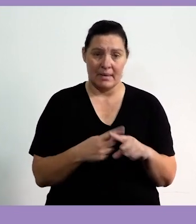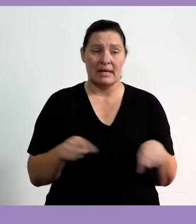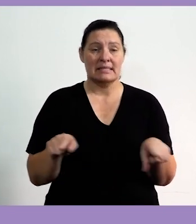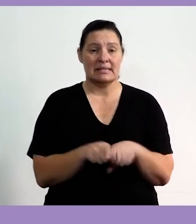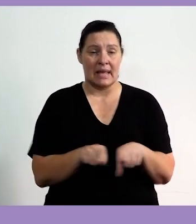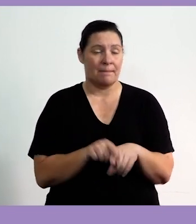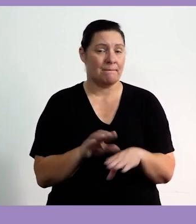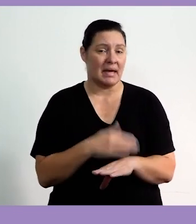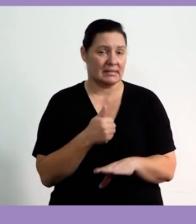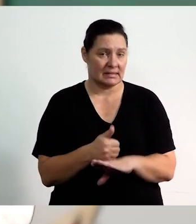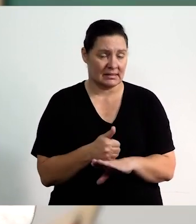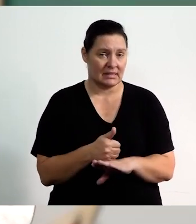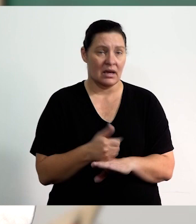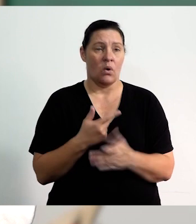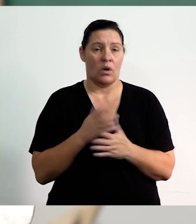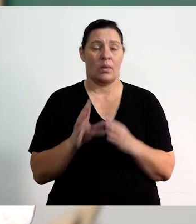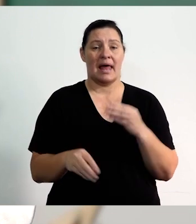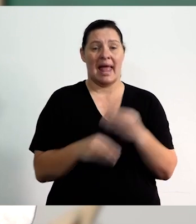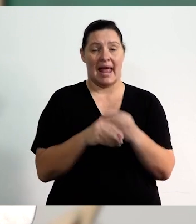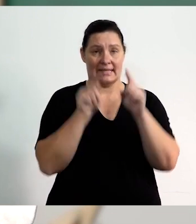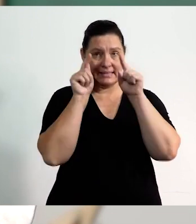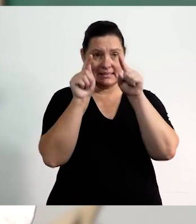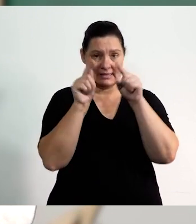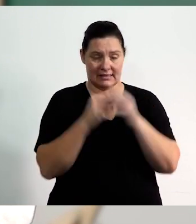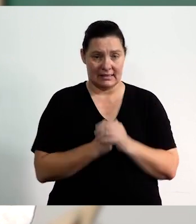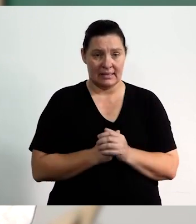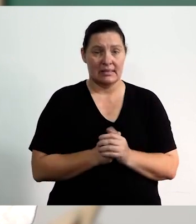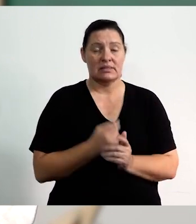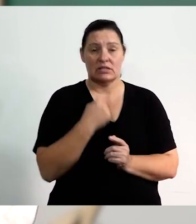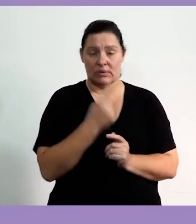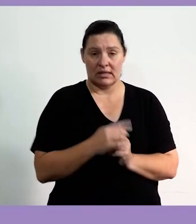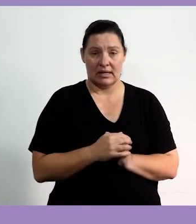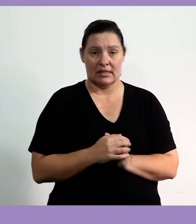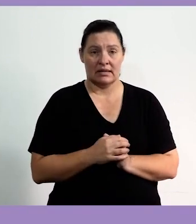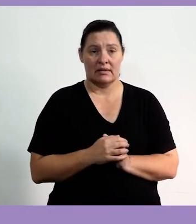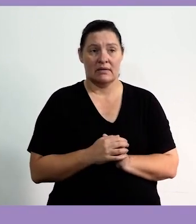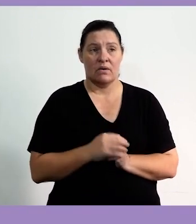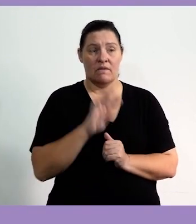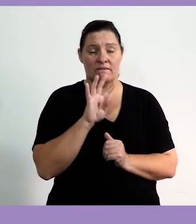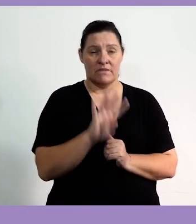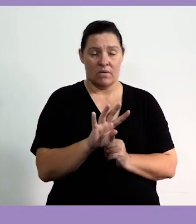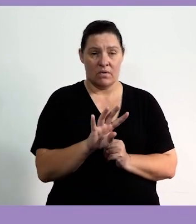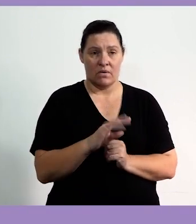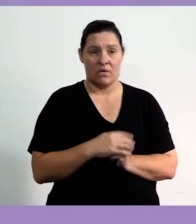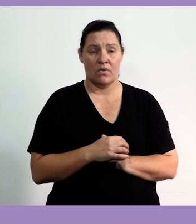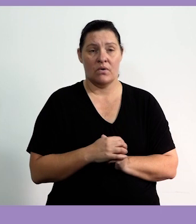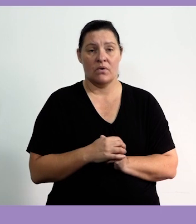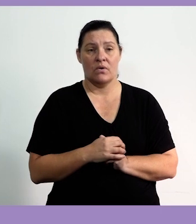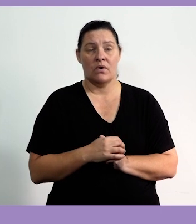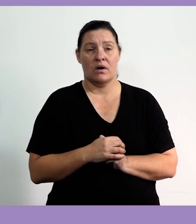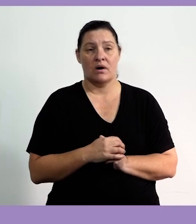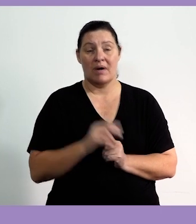when we are multiplying the same base, then we are going to add the exponents. So we are going to say that is